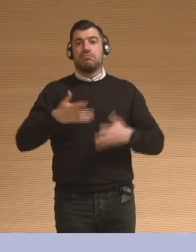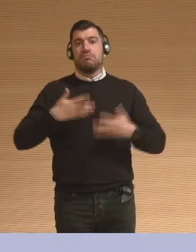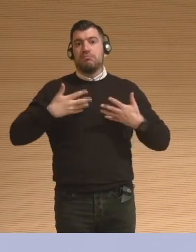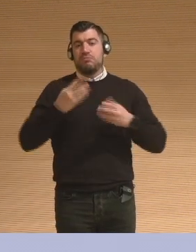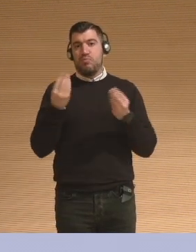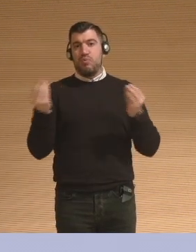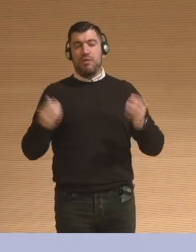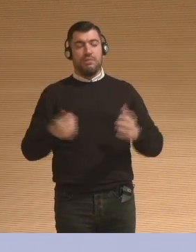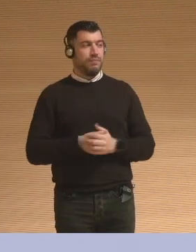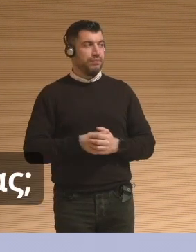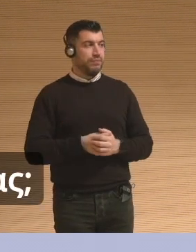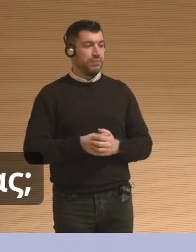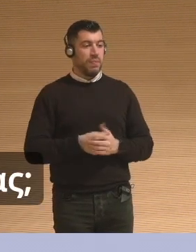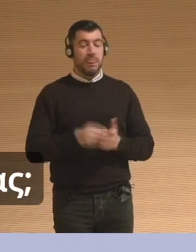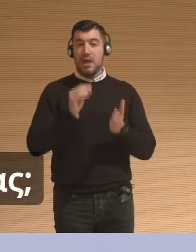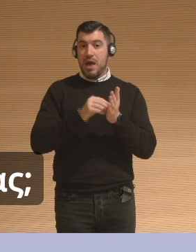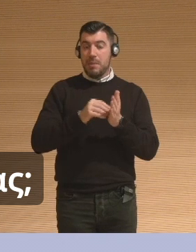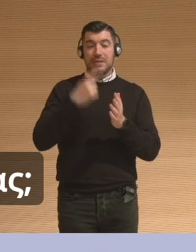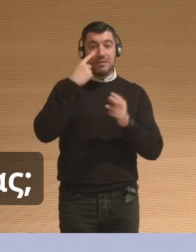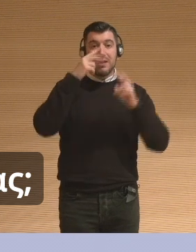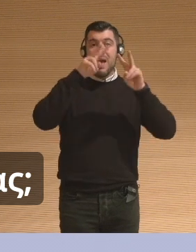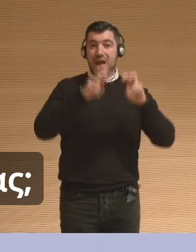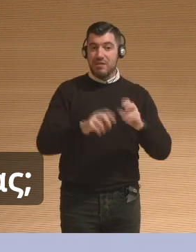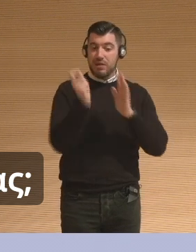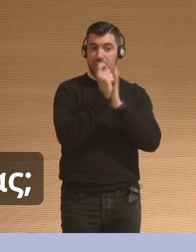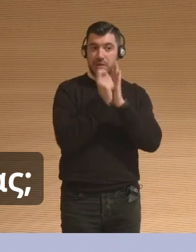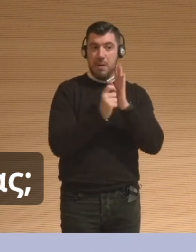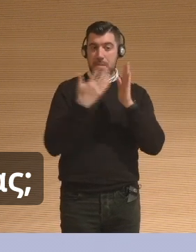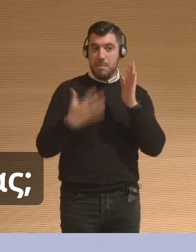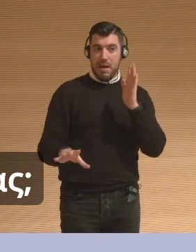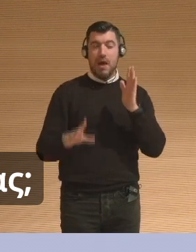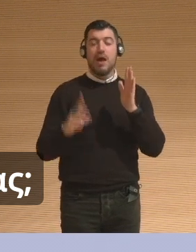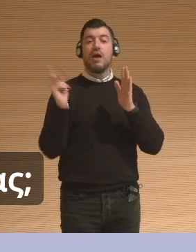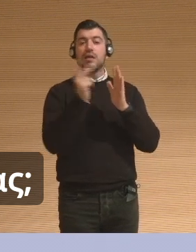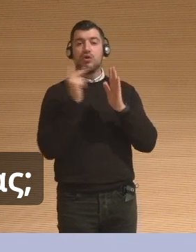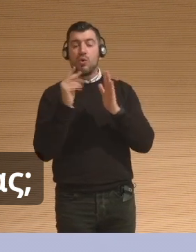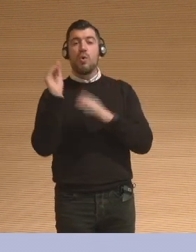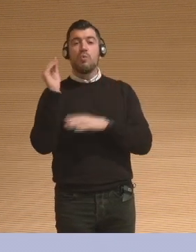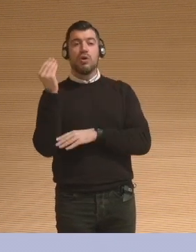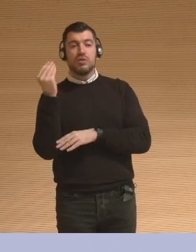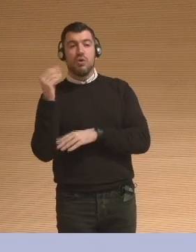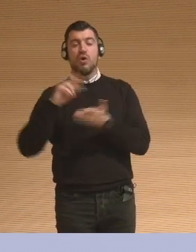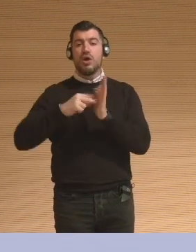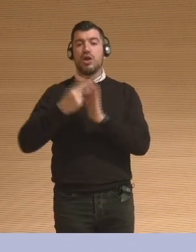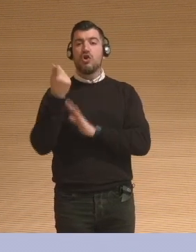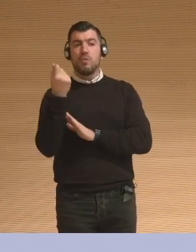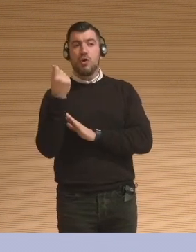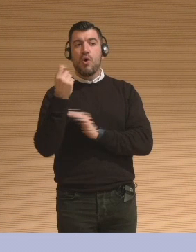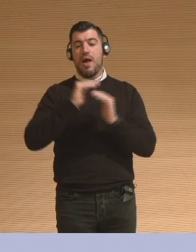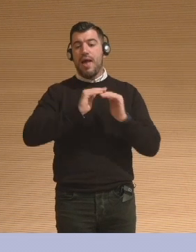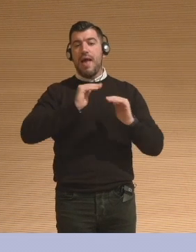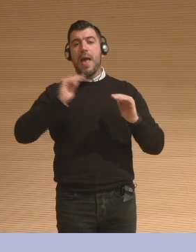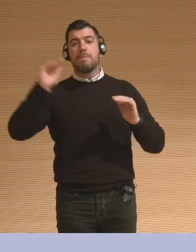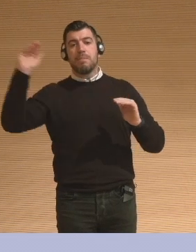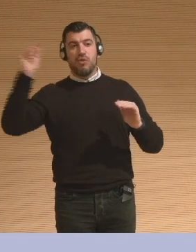How about online museum? Does it still have an impact on our health, mental health and well-being? So in this